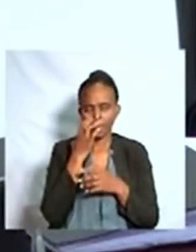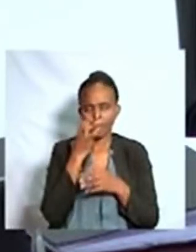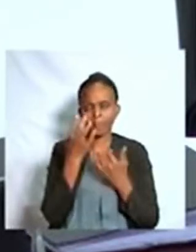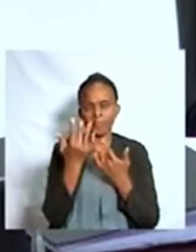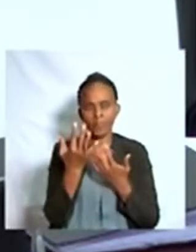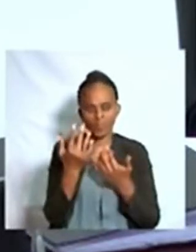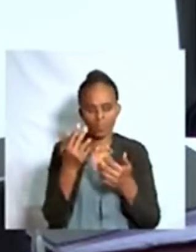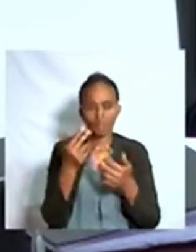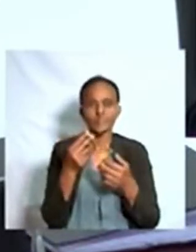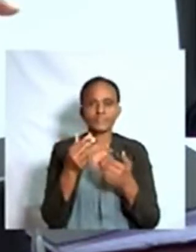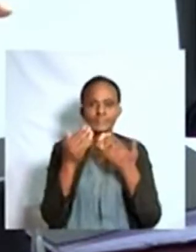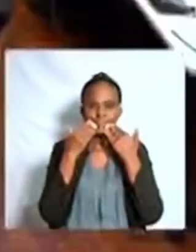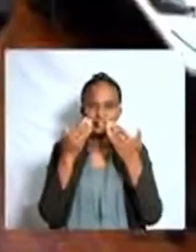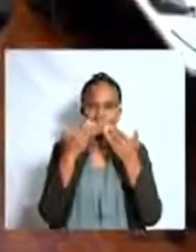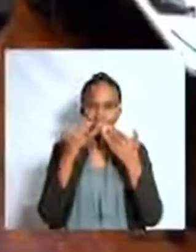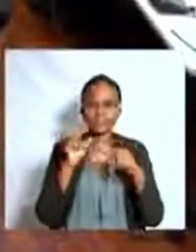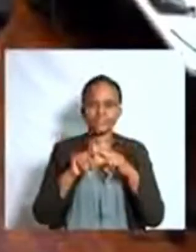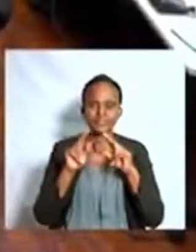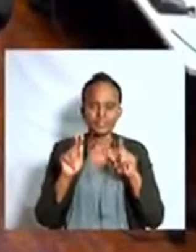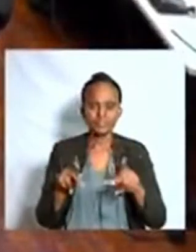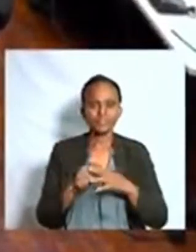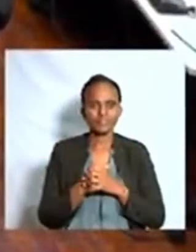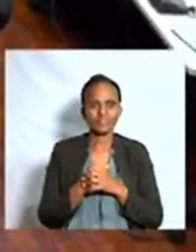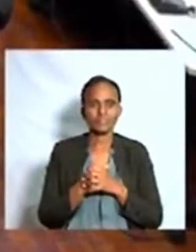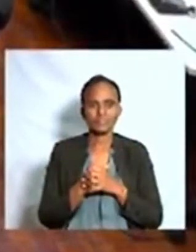Okay, Chair. Thank you, Chair. Chair,